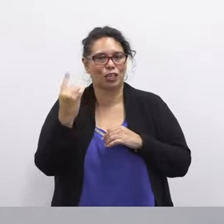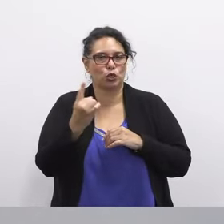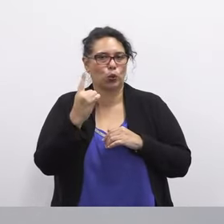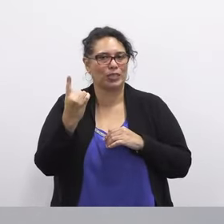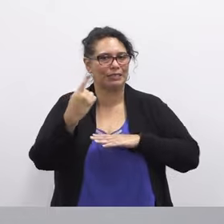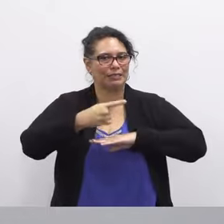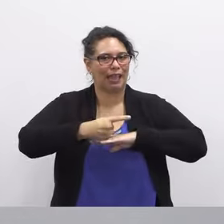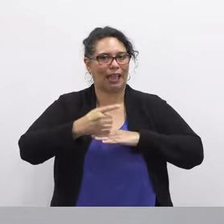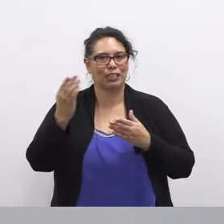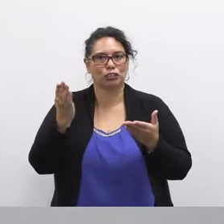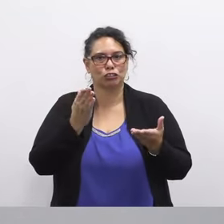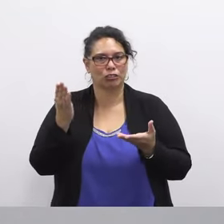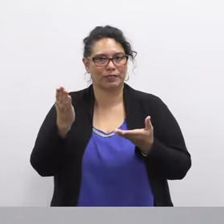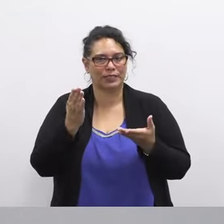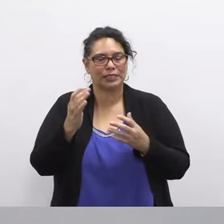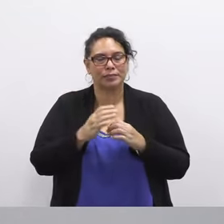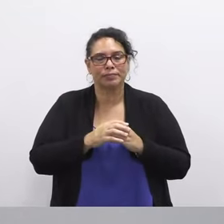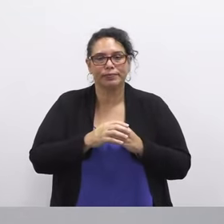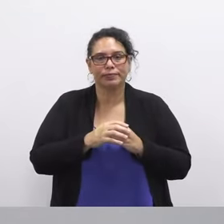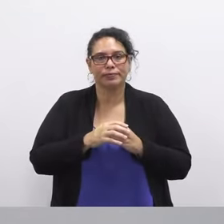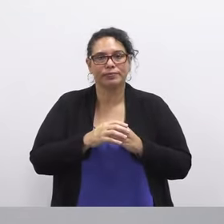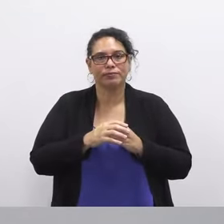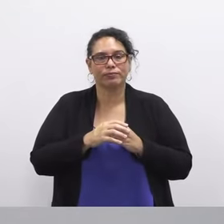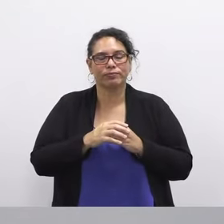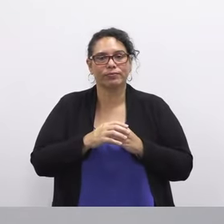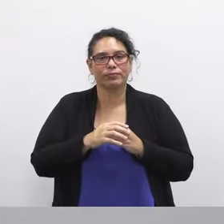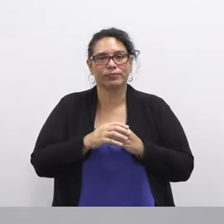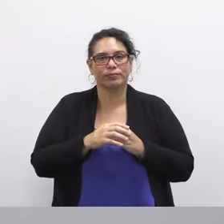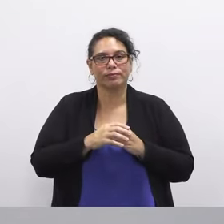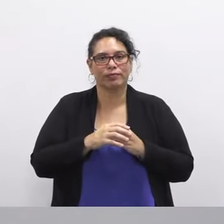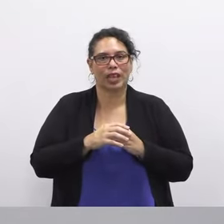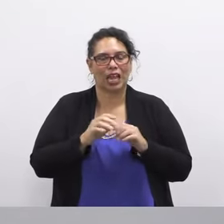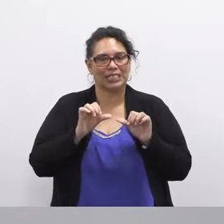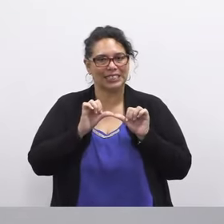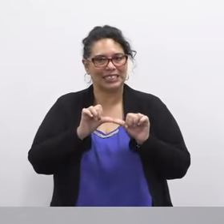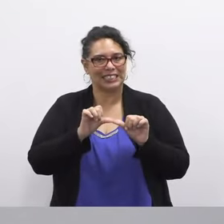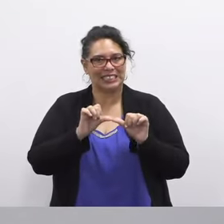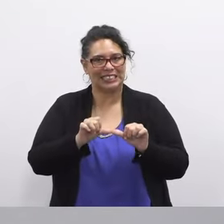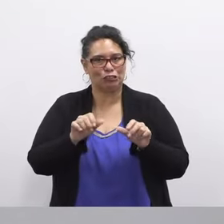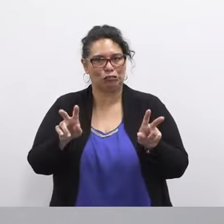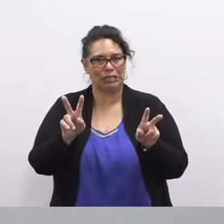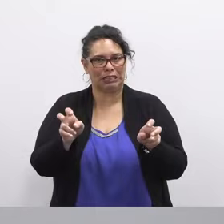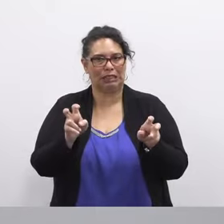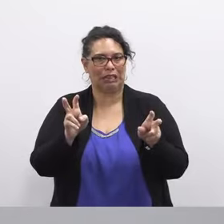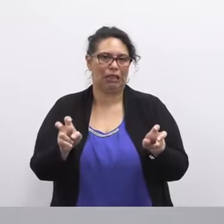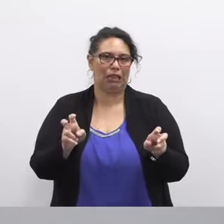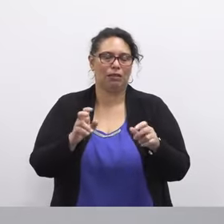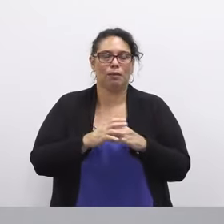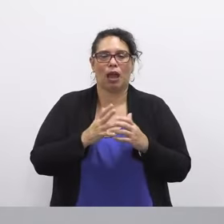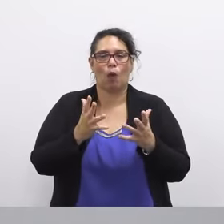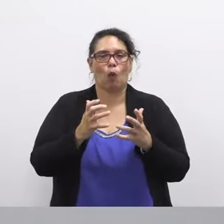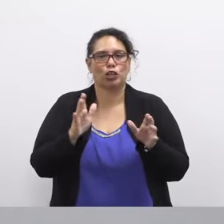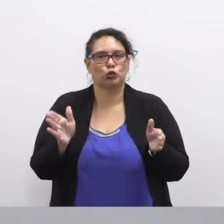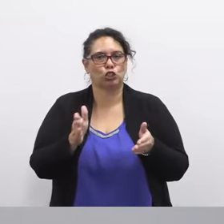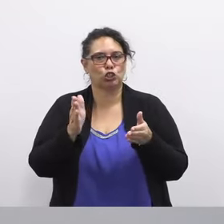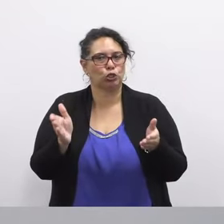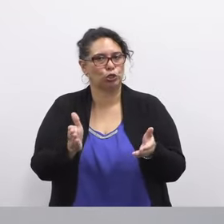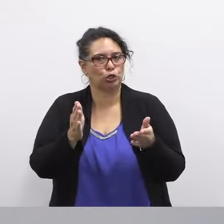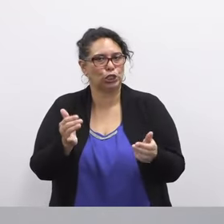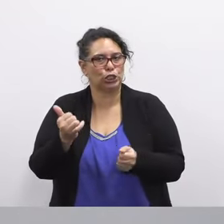service. And so it's to continue this theme, I'd like to encourage